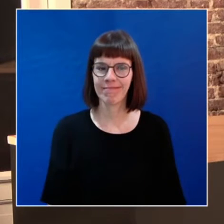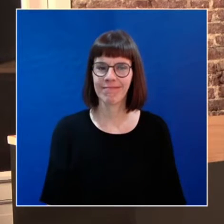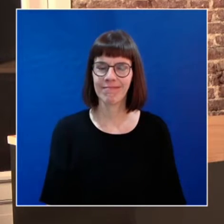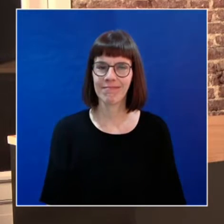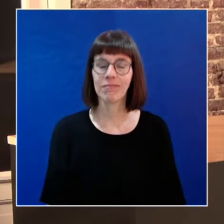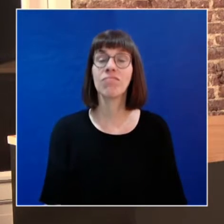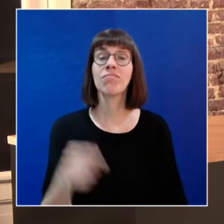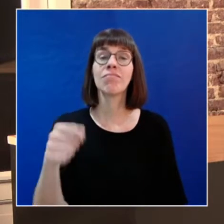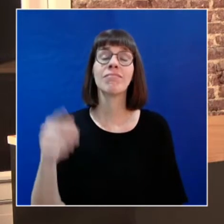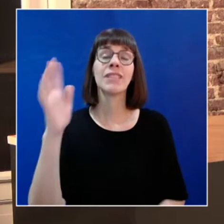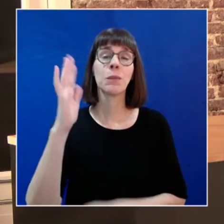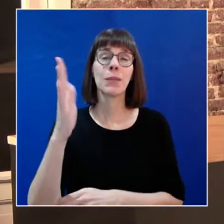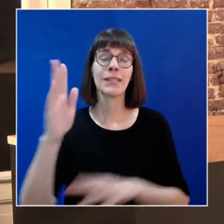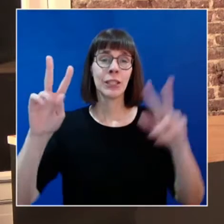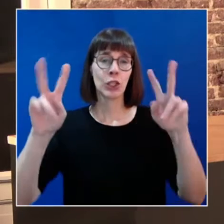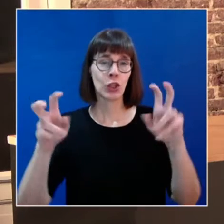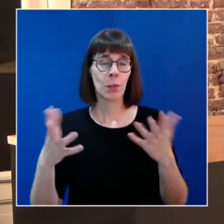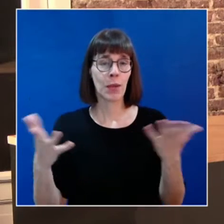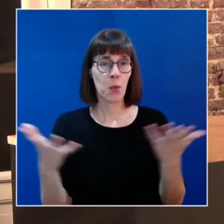today about making products,